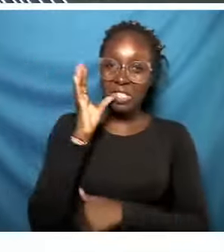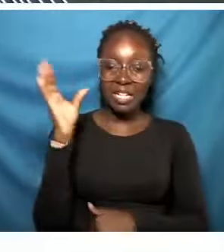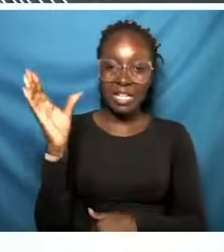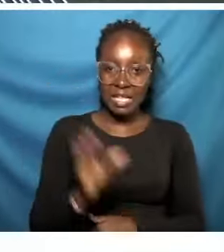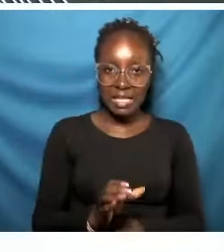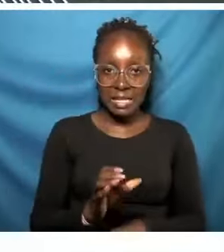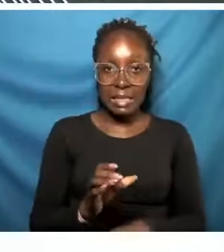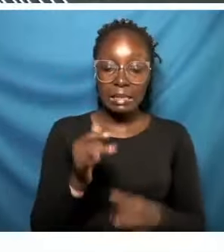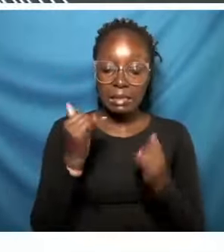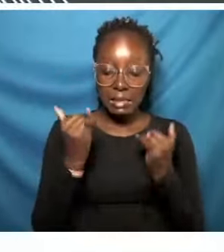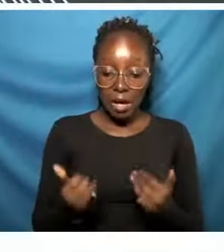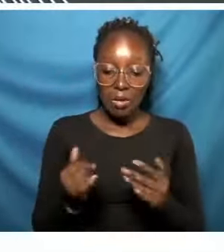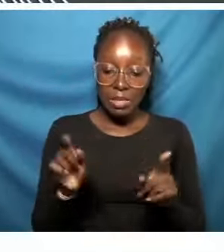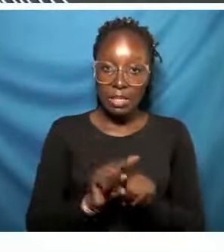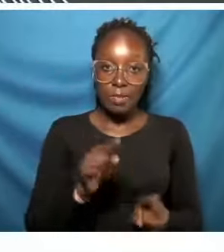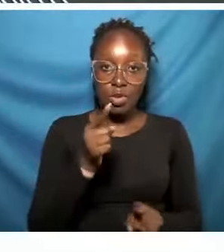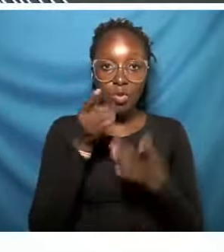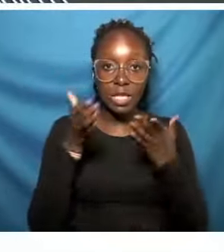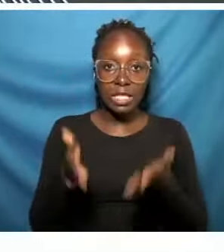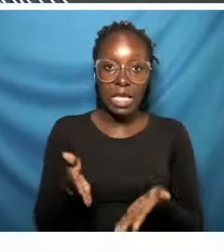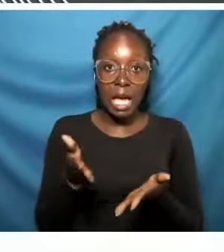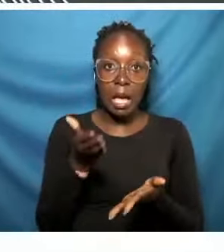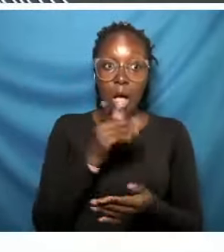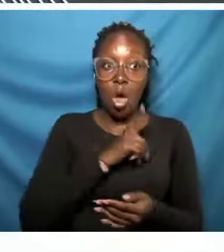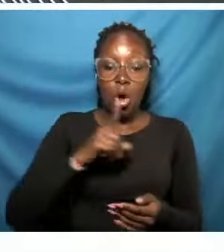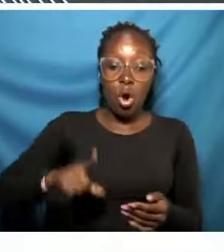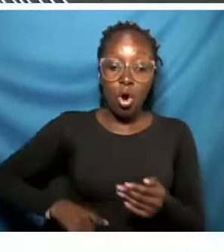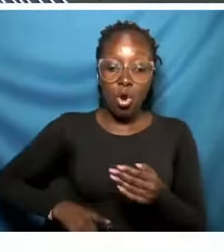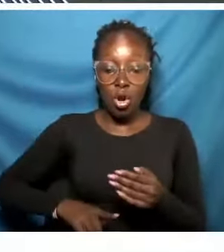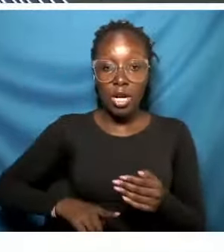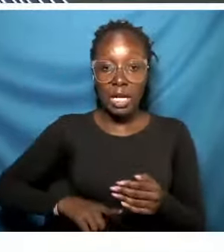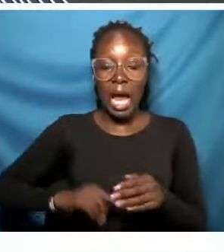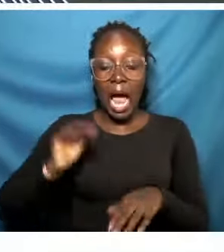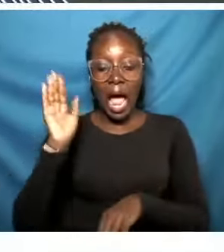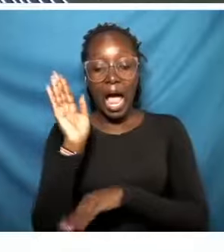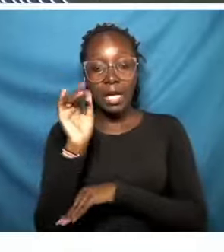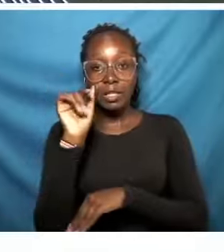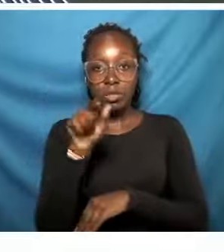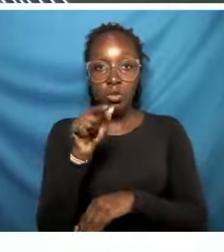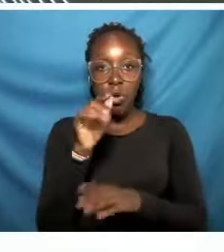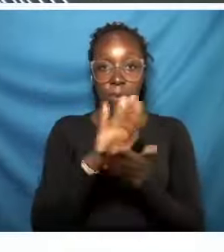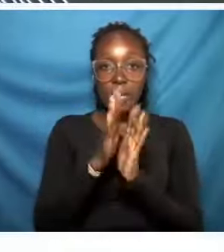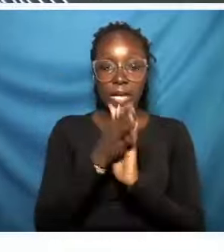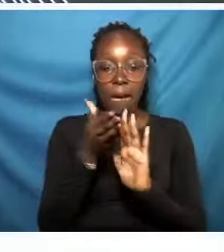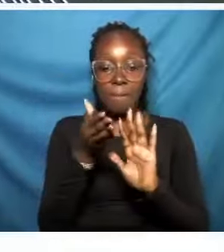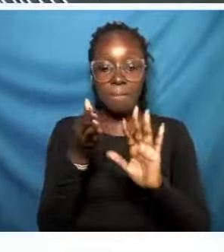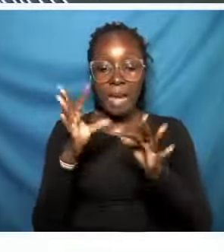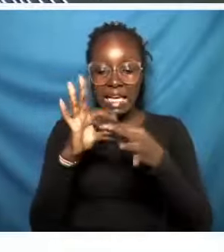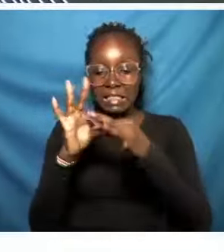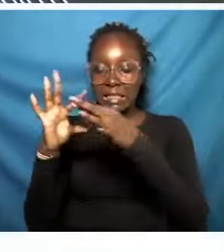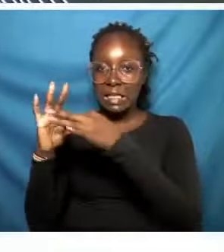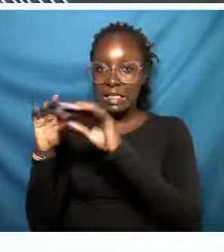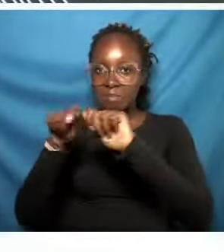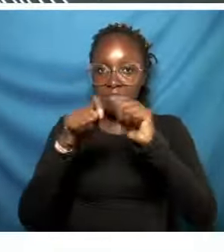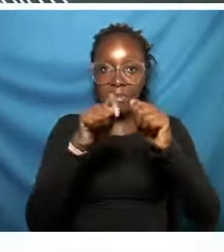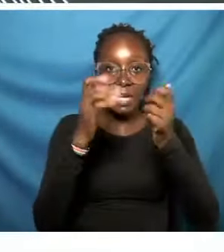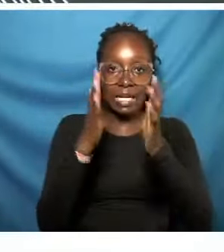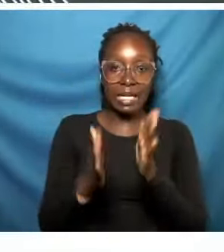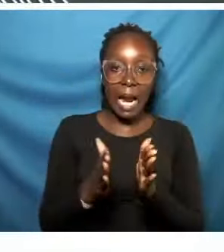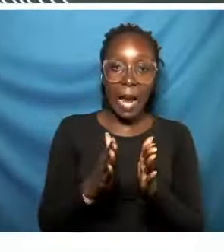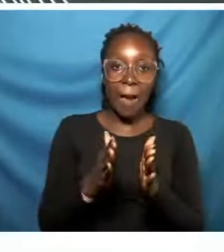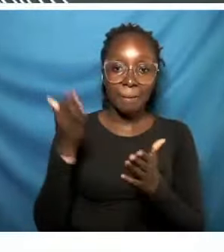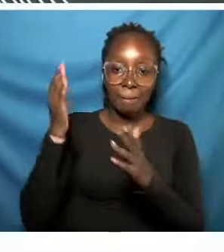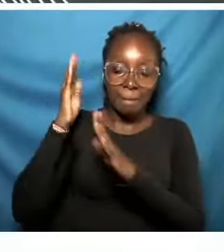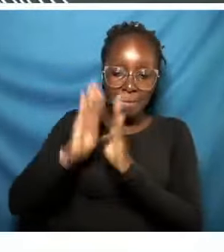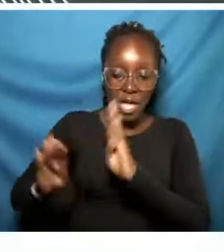here, but maybe the Lord desires that you become the chain broker. You become the pattern breaker in